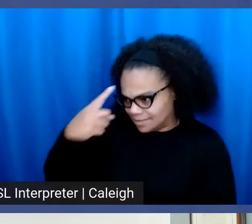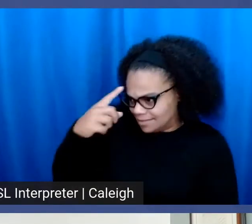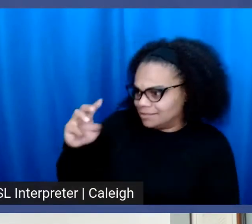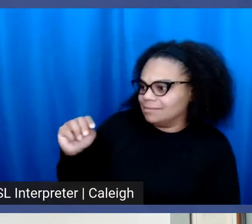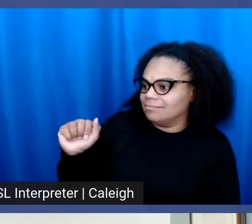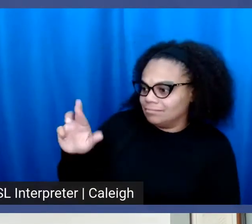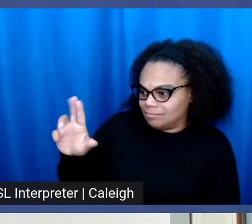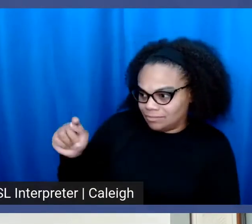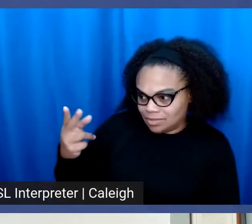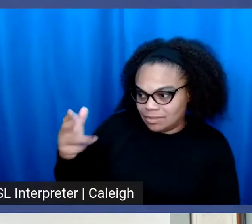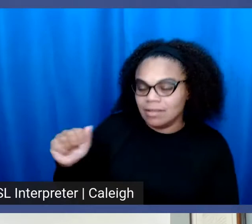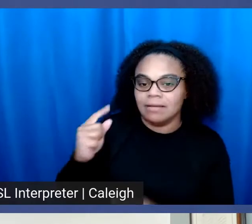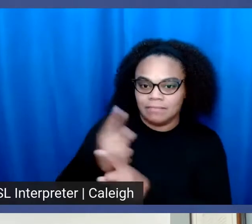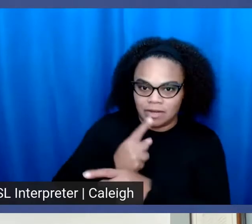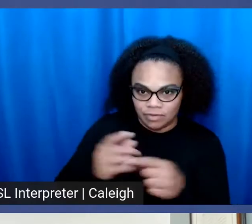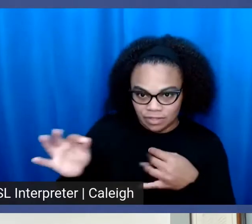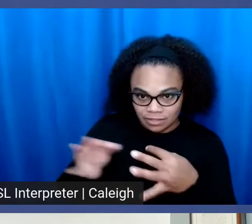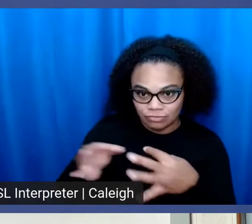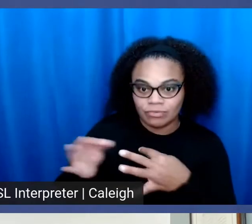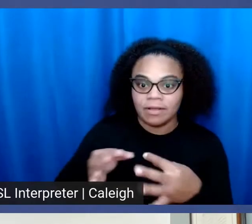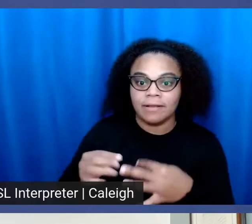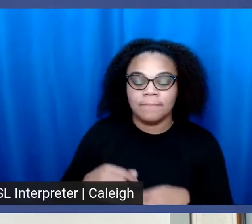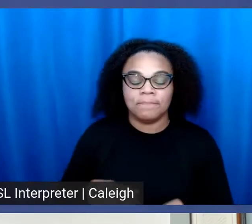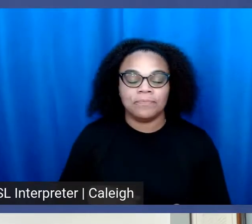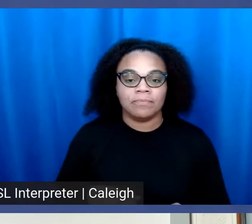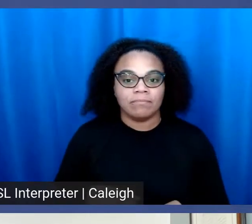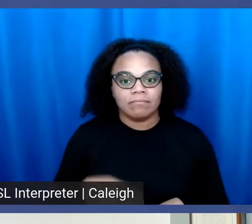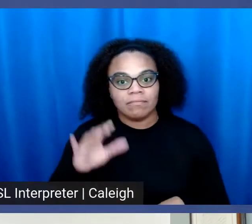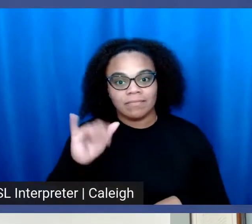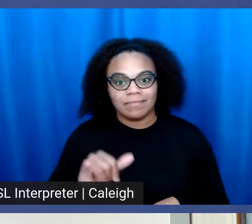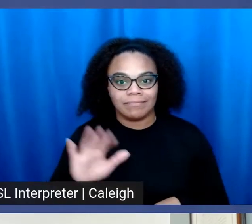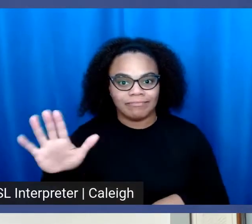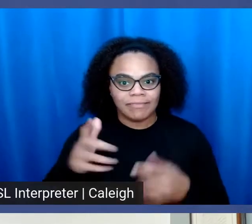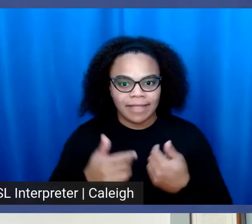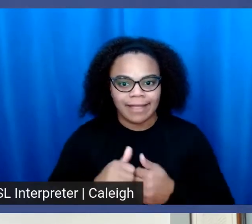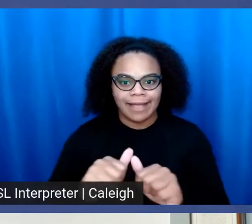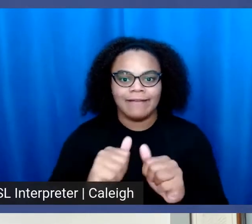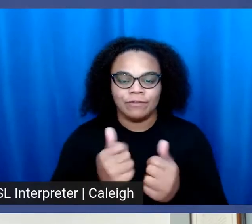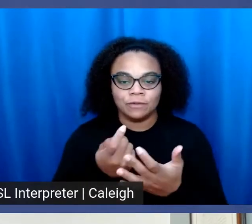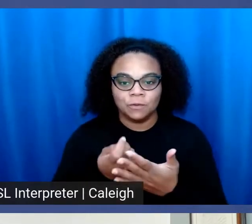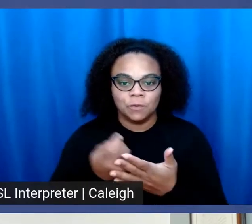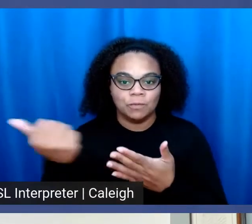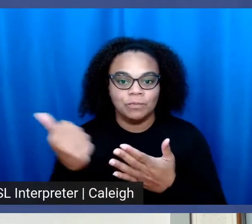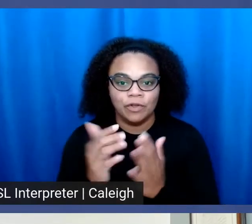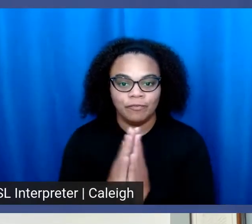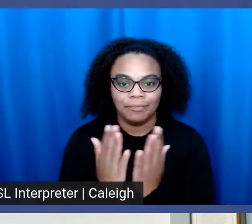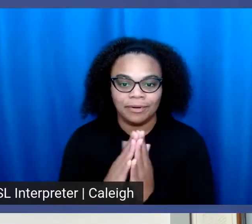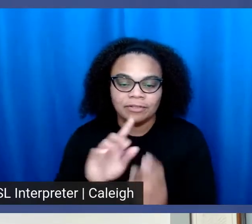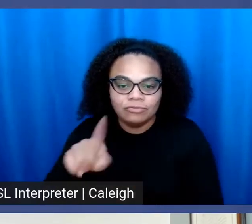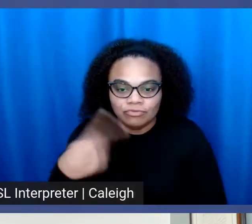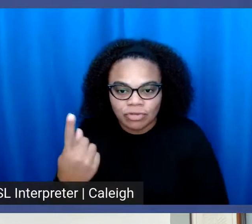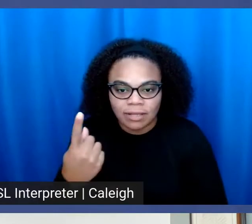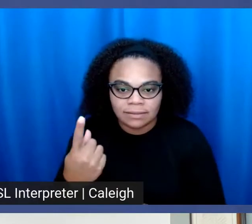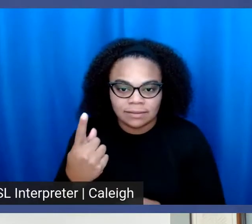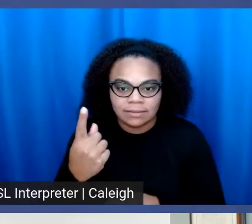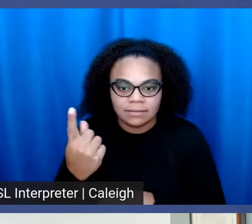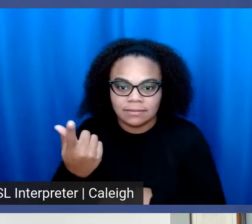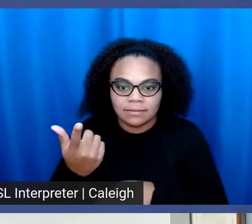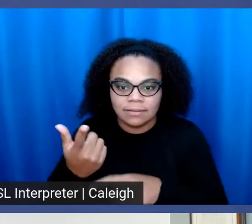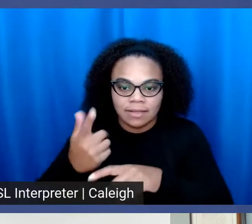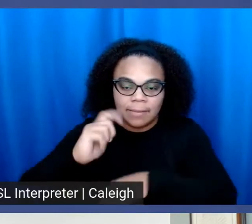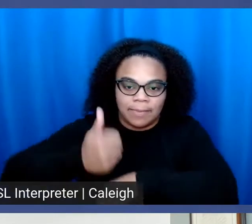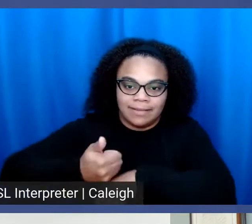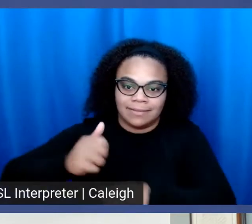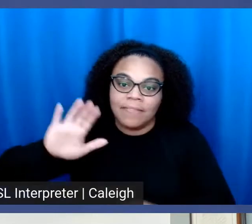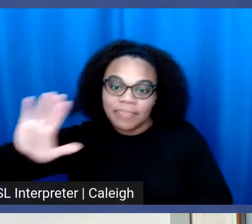them, those are efforts to pull down books just based purely on their viewpoint, just based purely on their